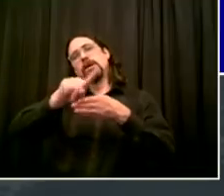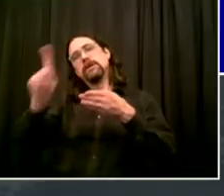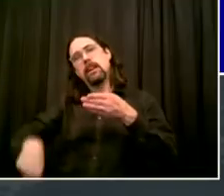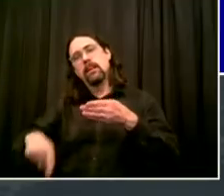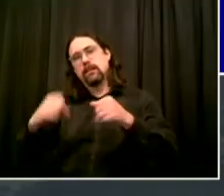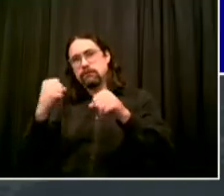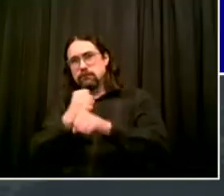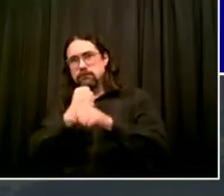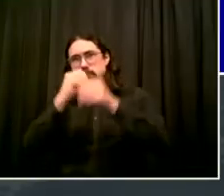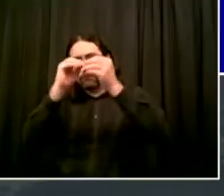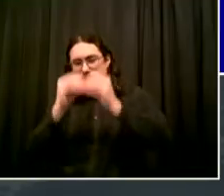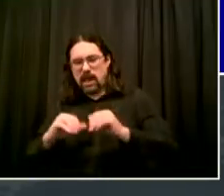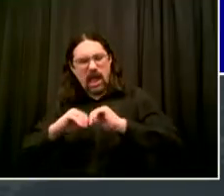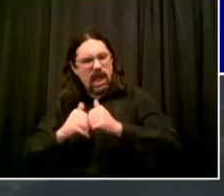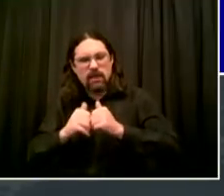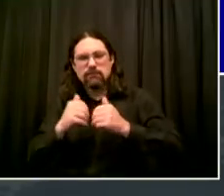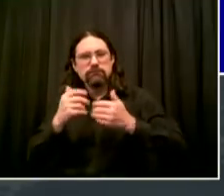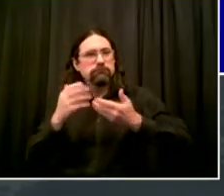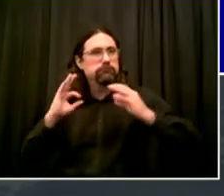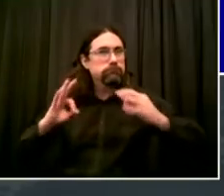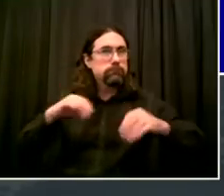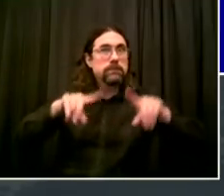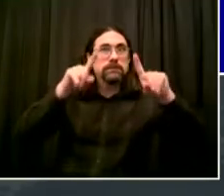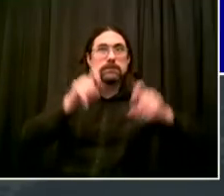So first,